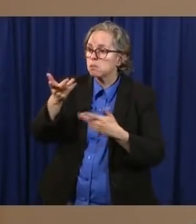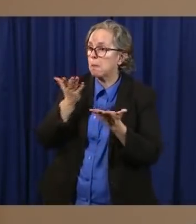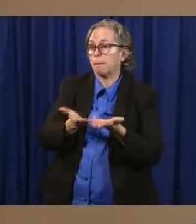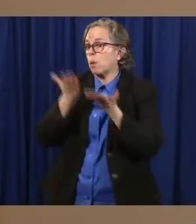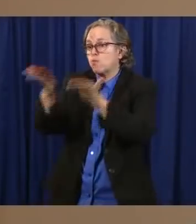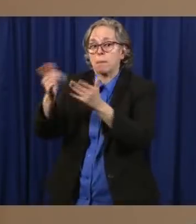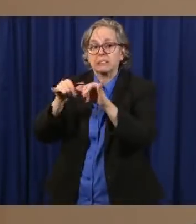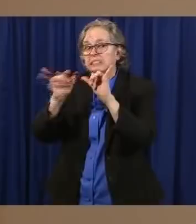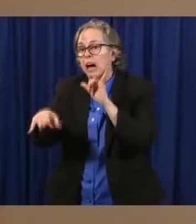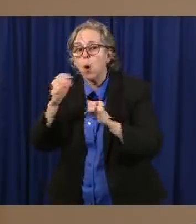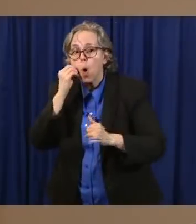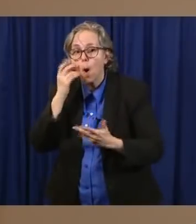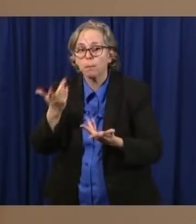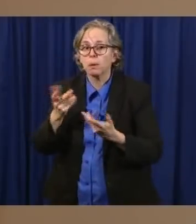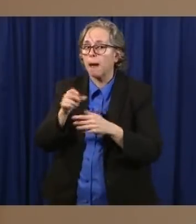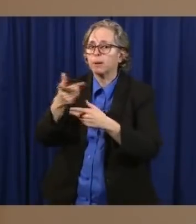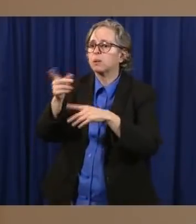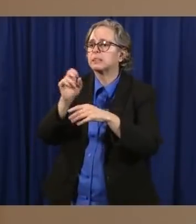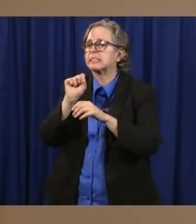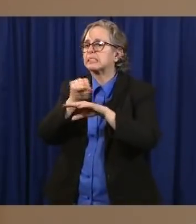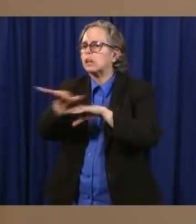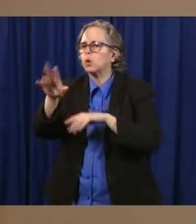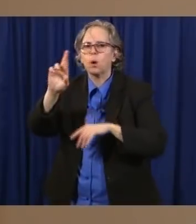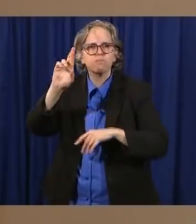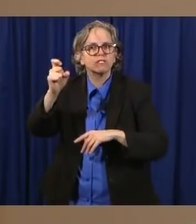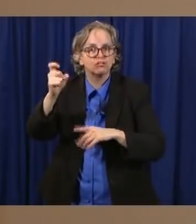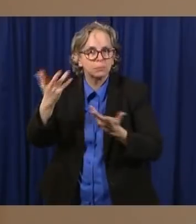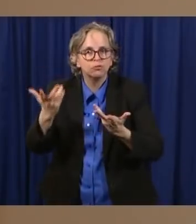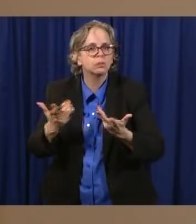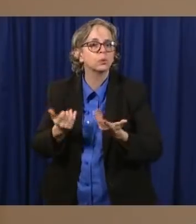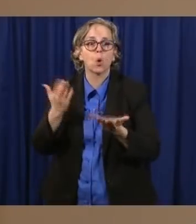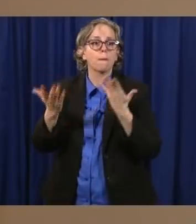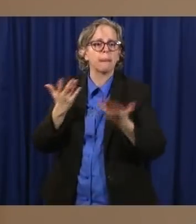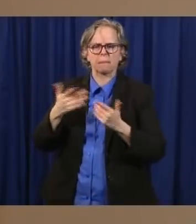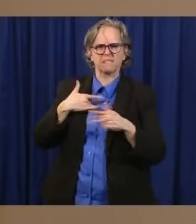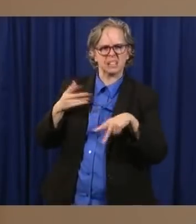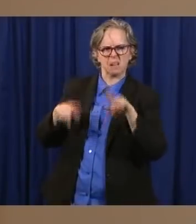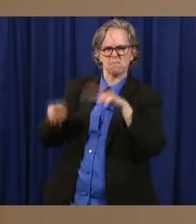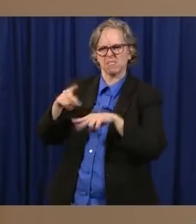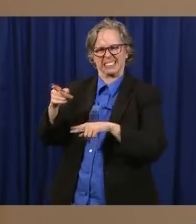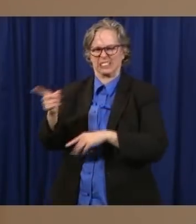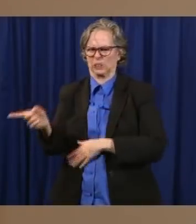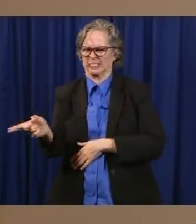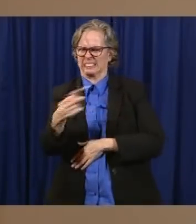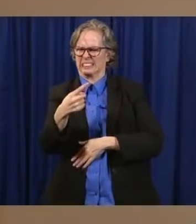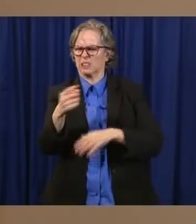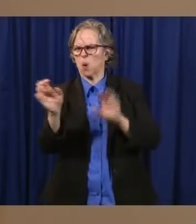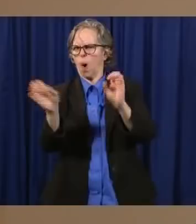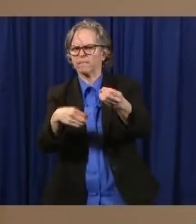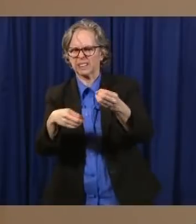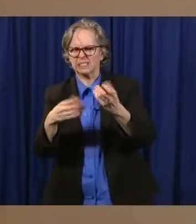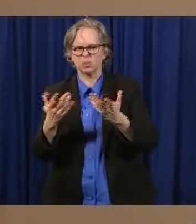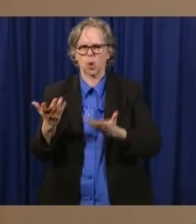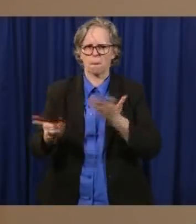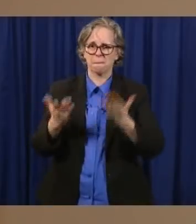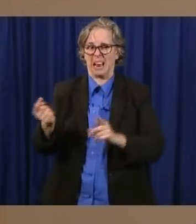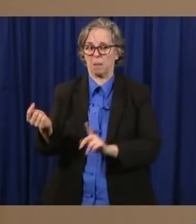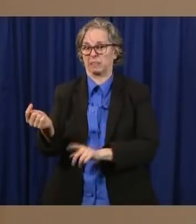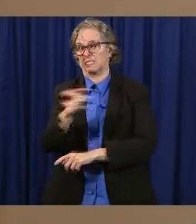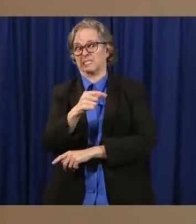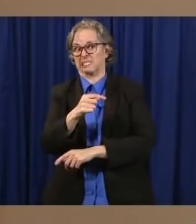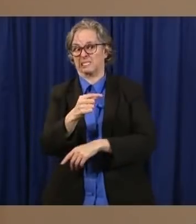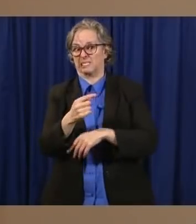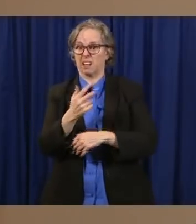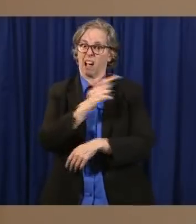electronic prescription. Is this something that you have to have a face-to-face in the office, or do they have to direct you to an acute care